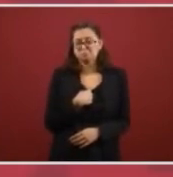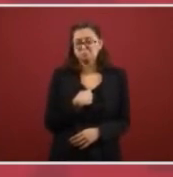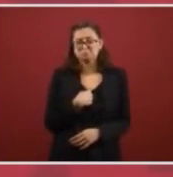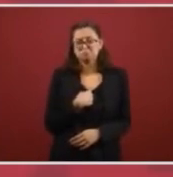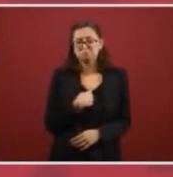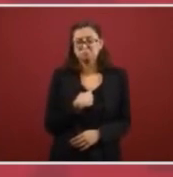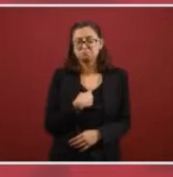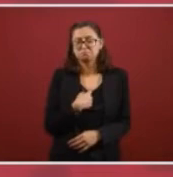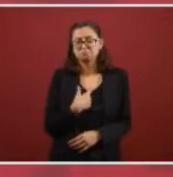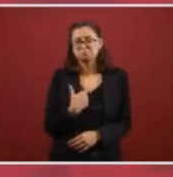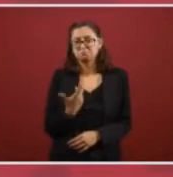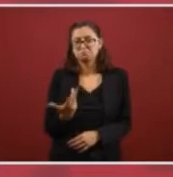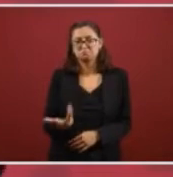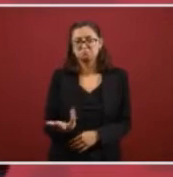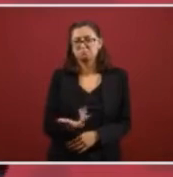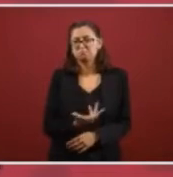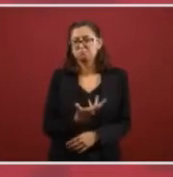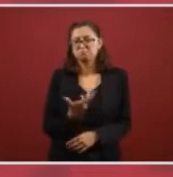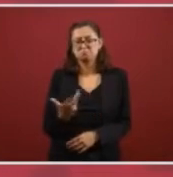I have no